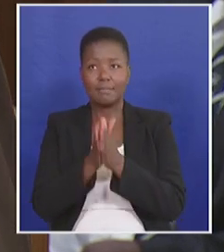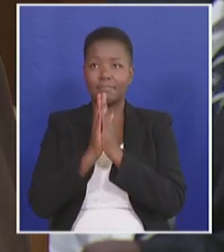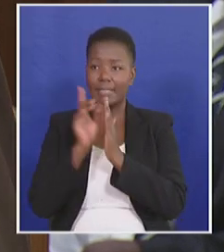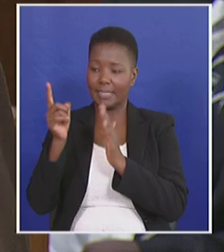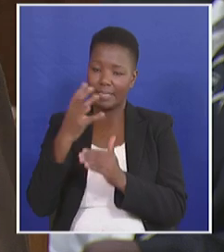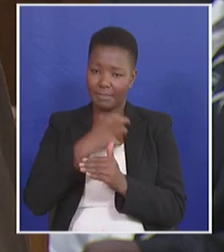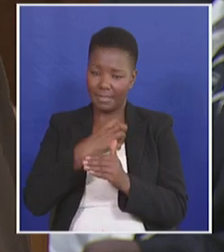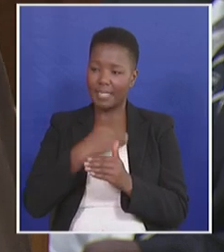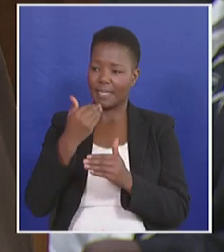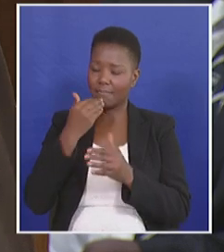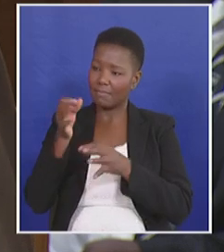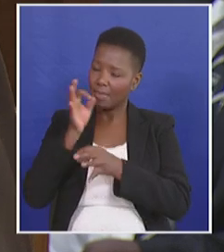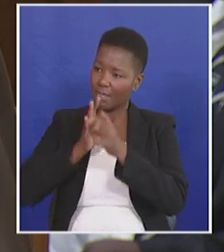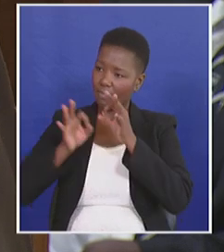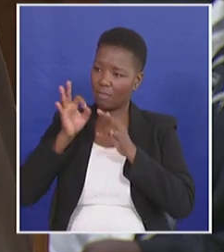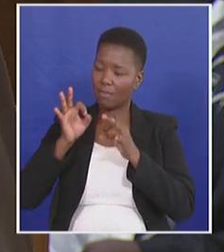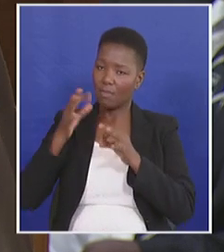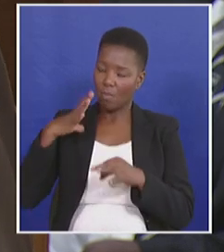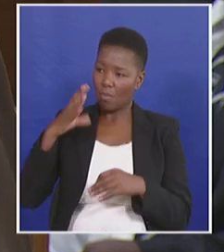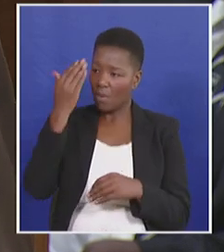there, when they are still